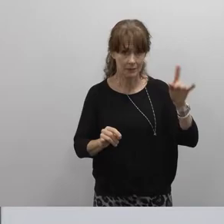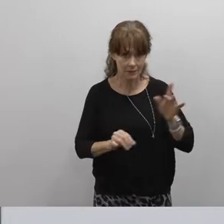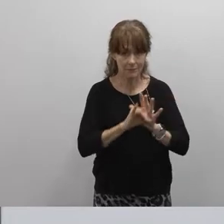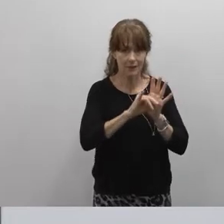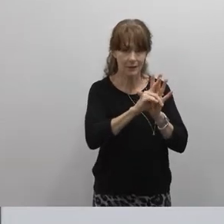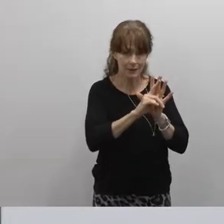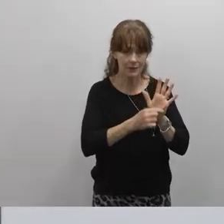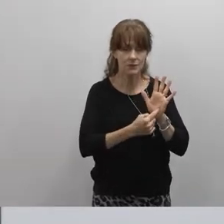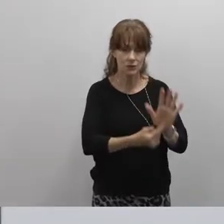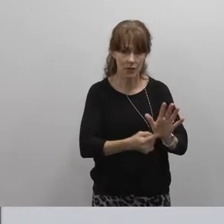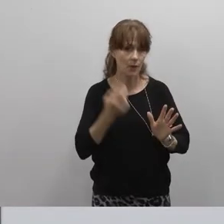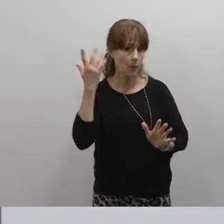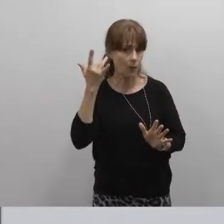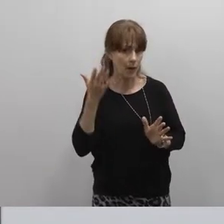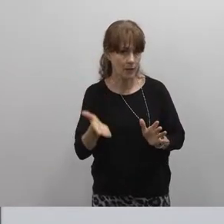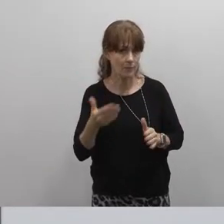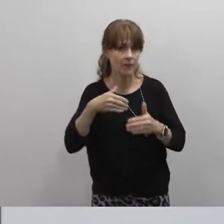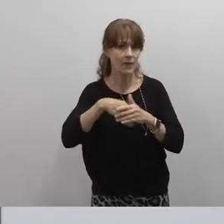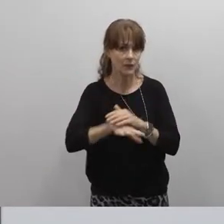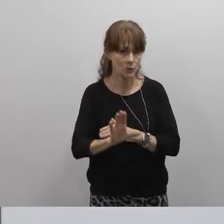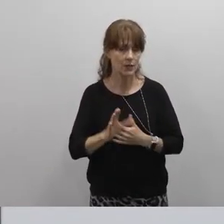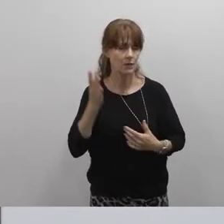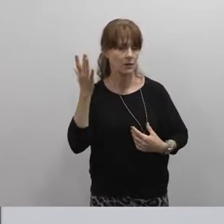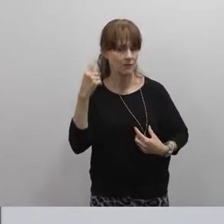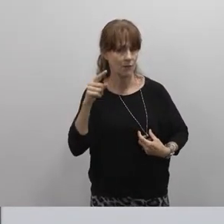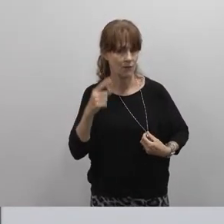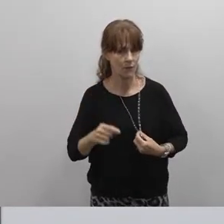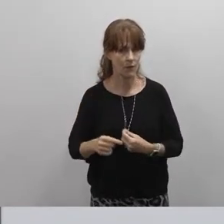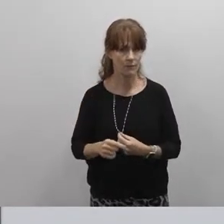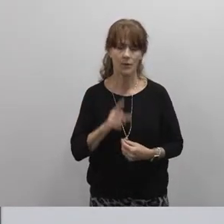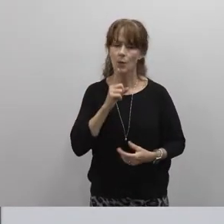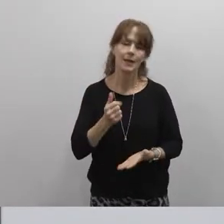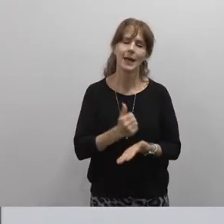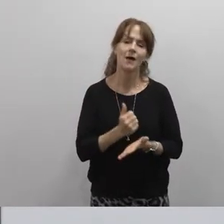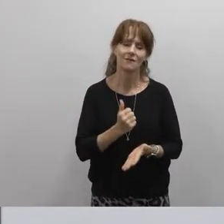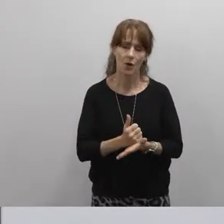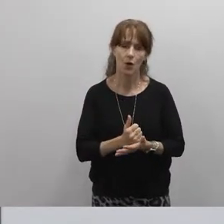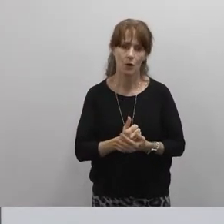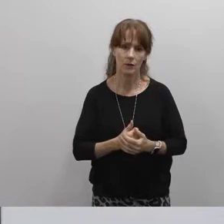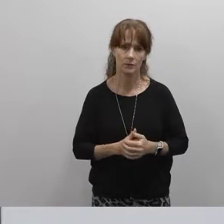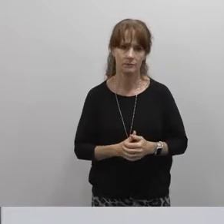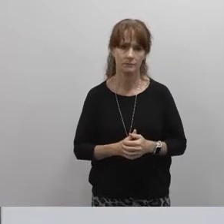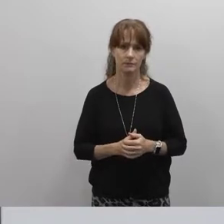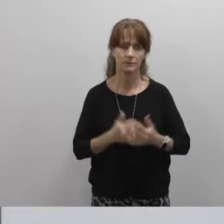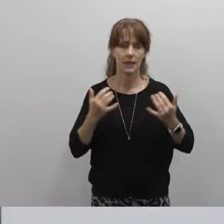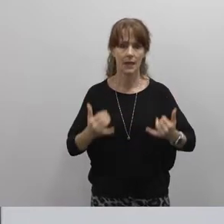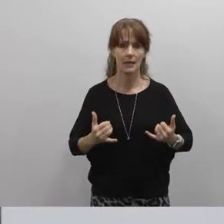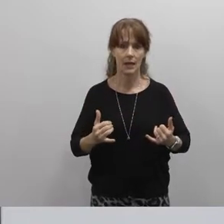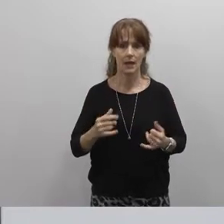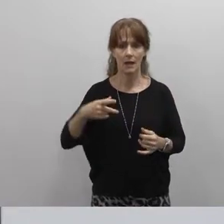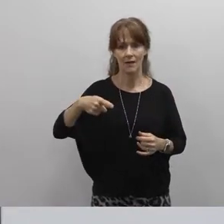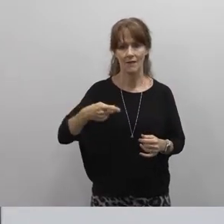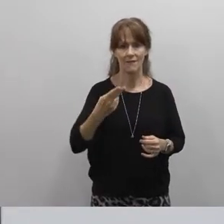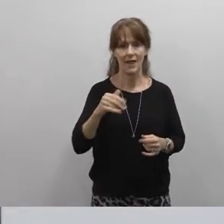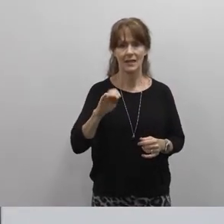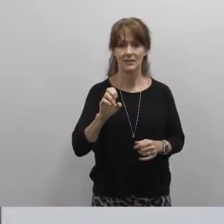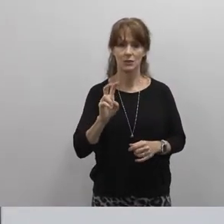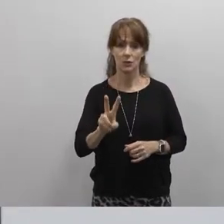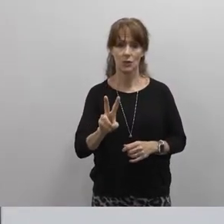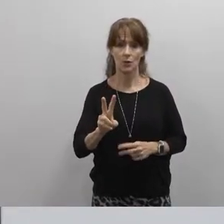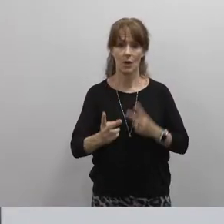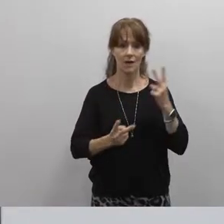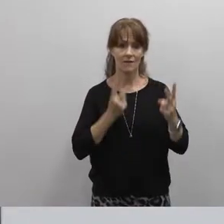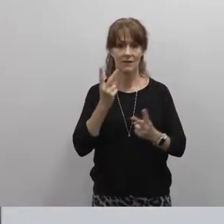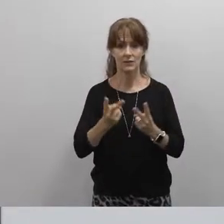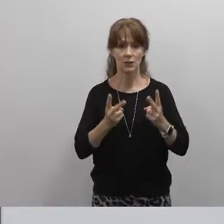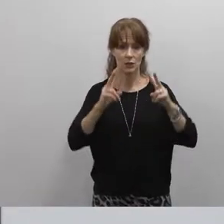the campus before they let you into the campus. Just super helpful. We're actually currently in what we call phase two of our visitor